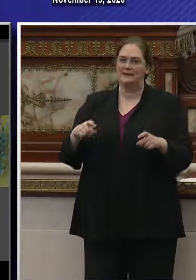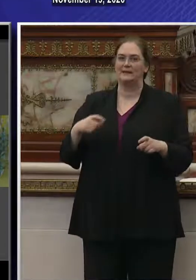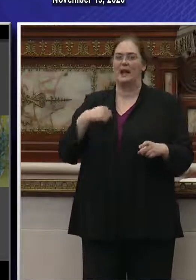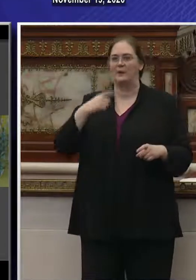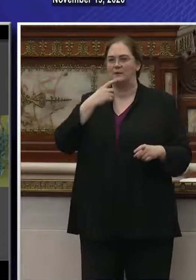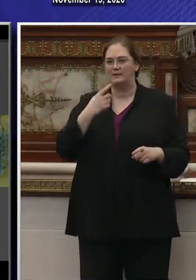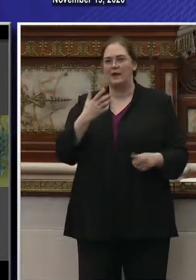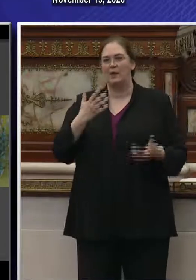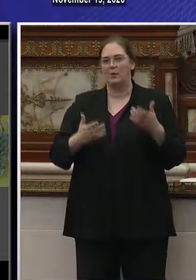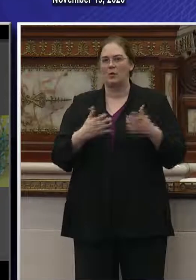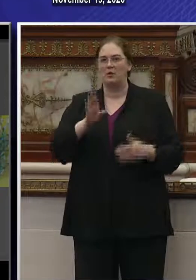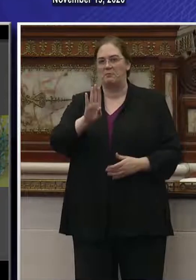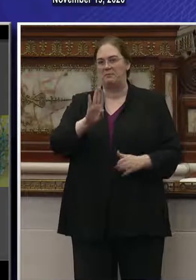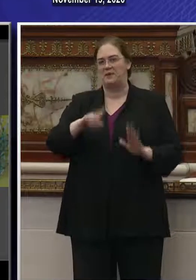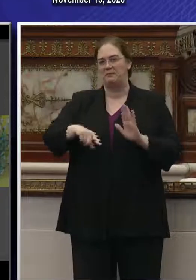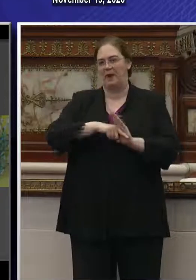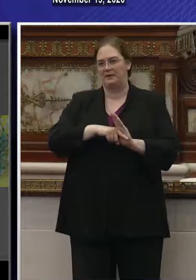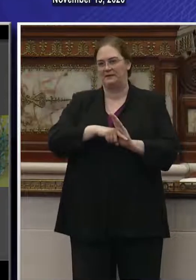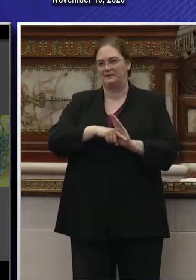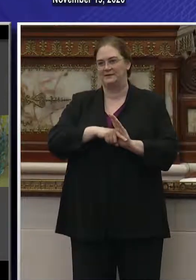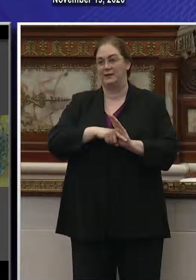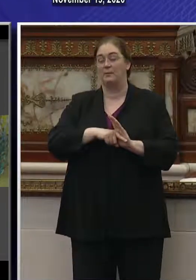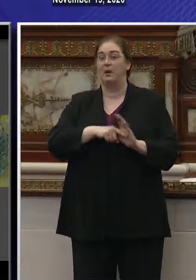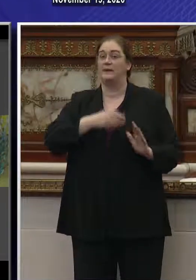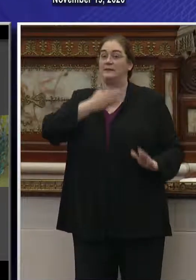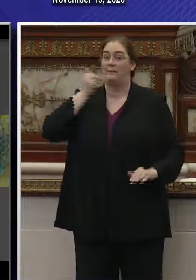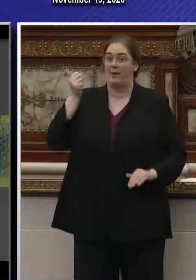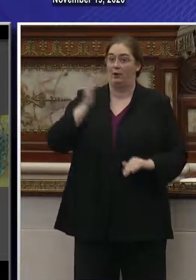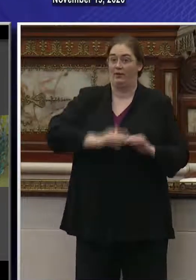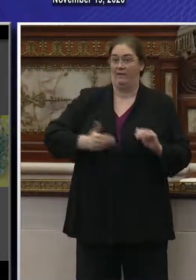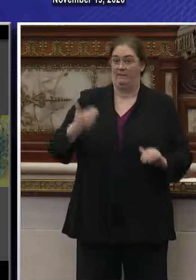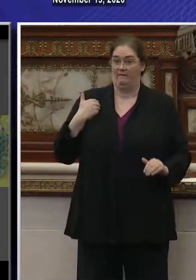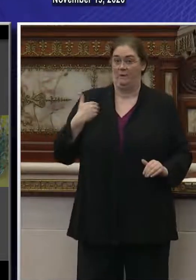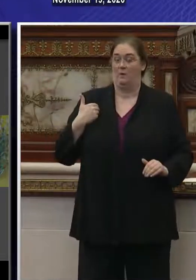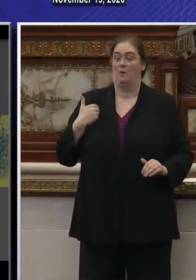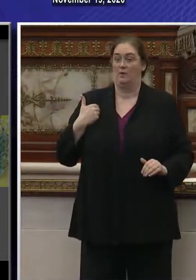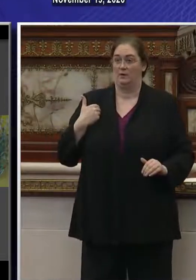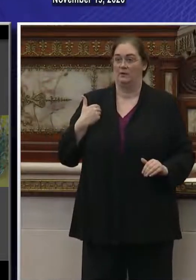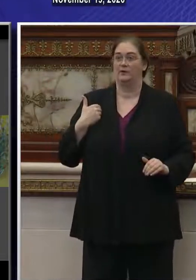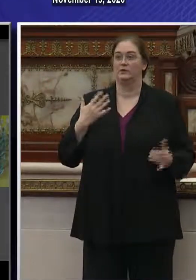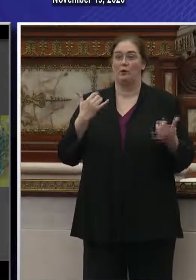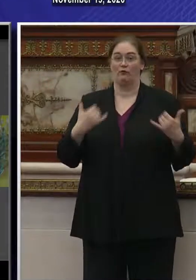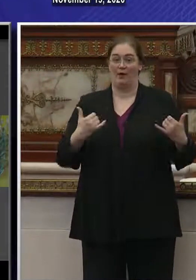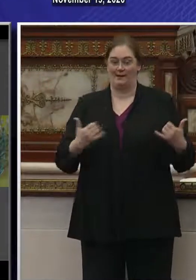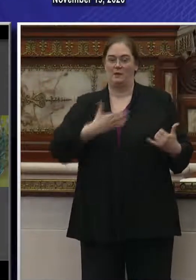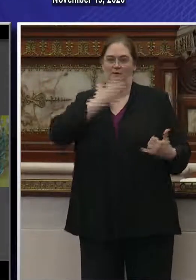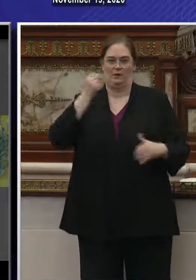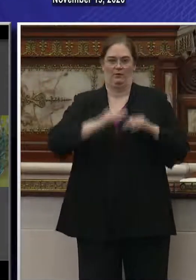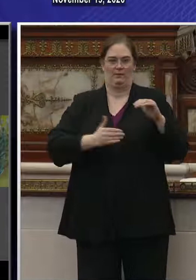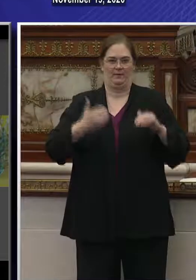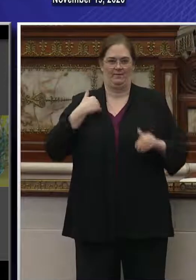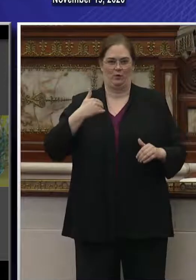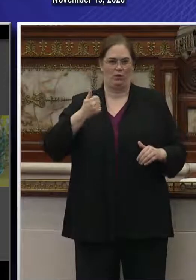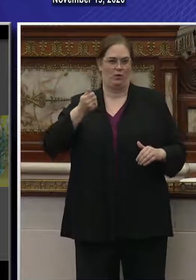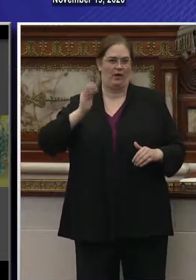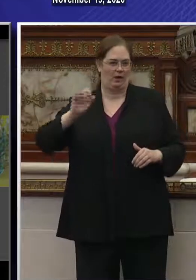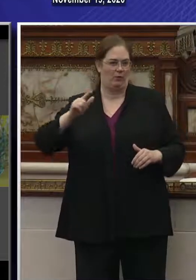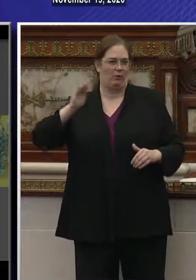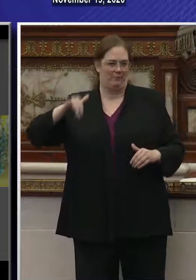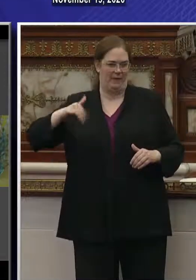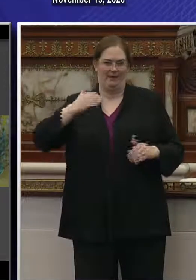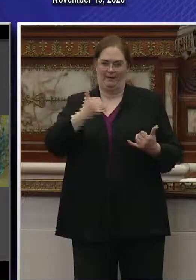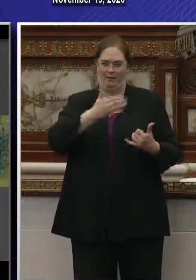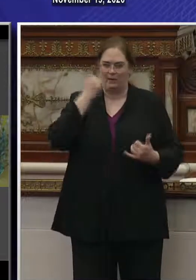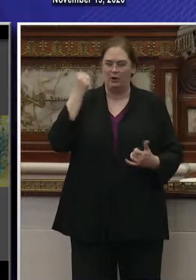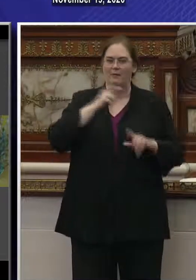I'd say probably a B-, but that's better than it was. So it's better than it was in April and May,